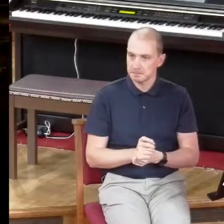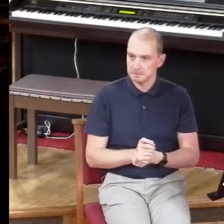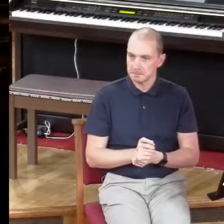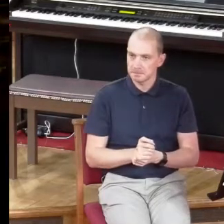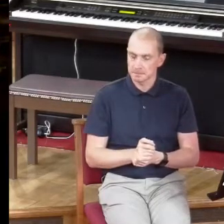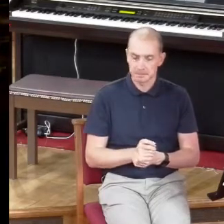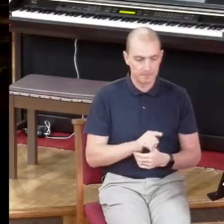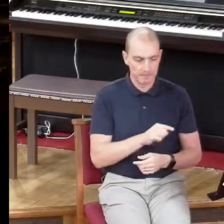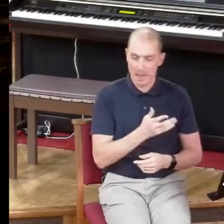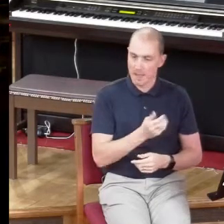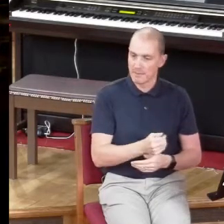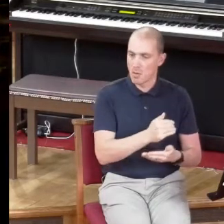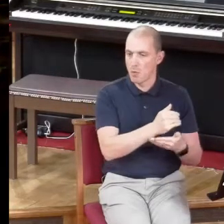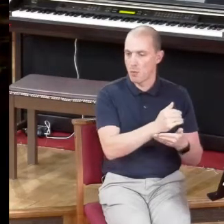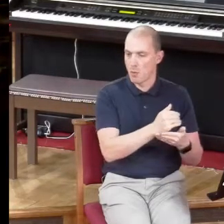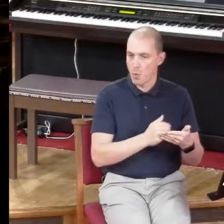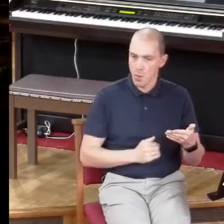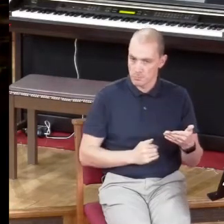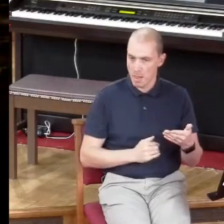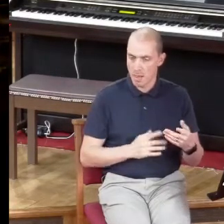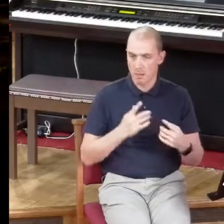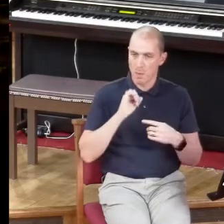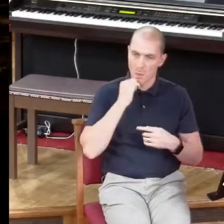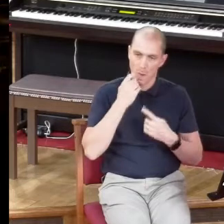gospel to proclaim.